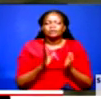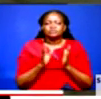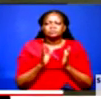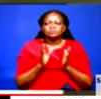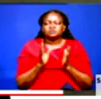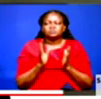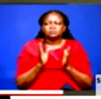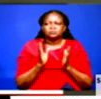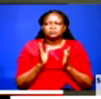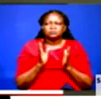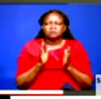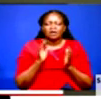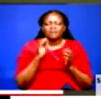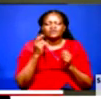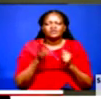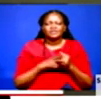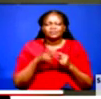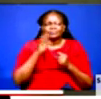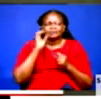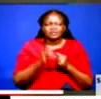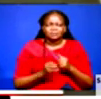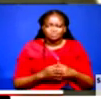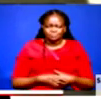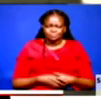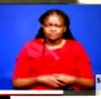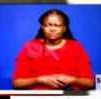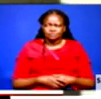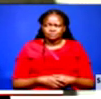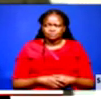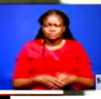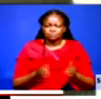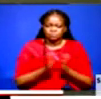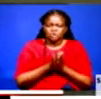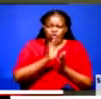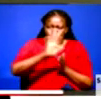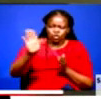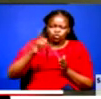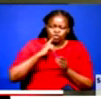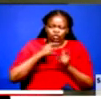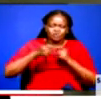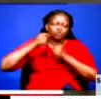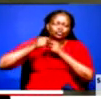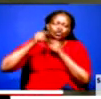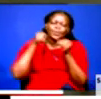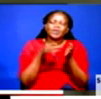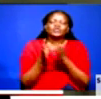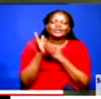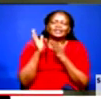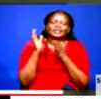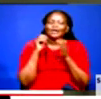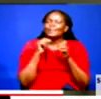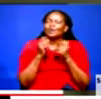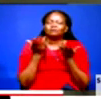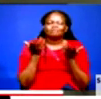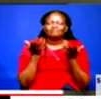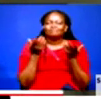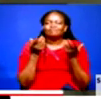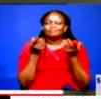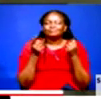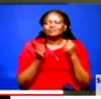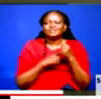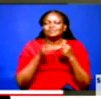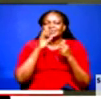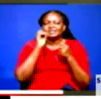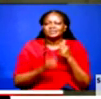are 57%. And those who are using traditional methods, they were